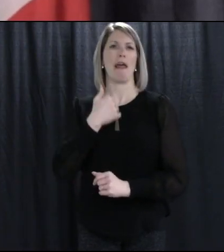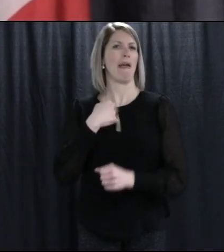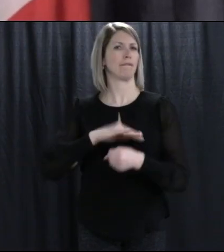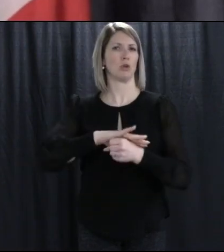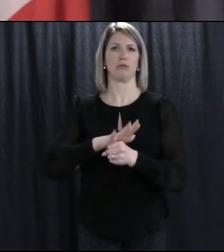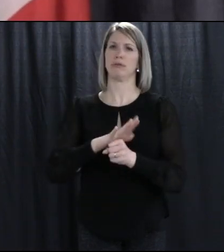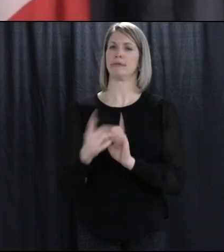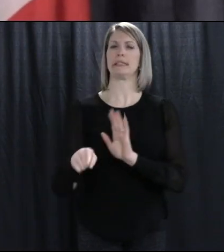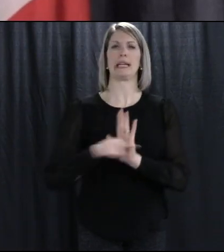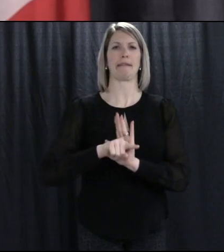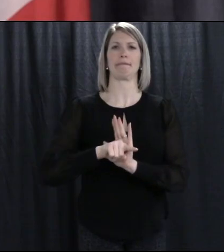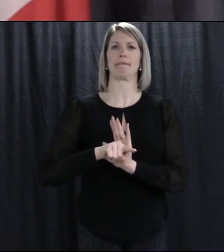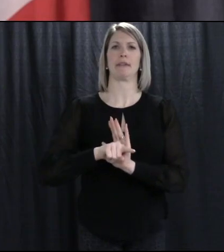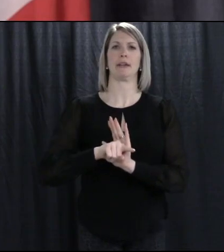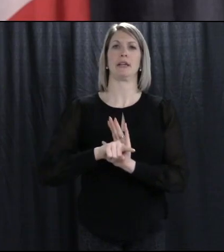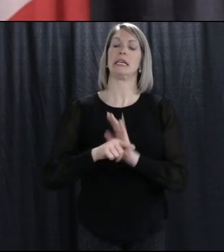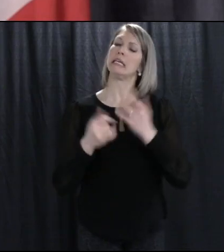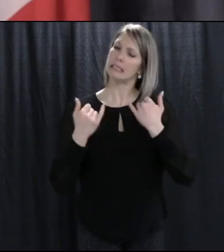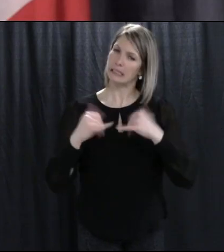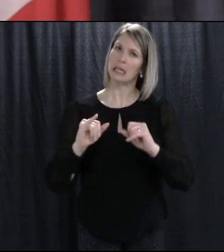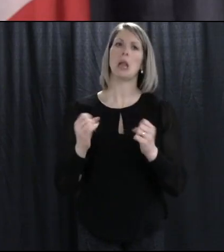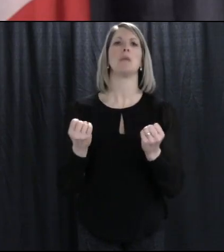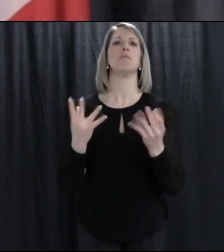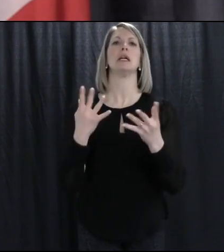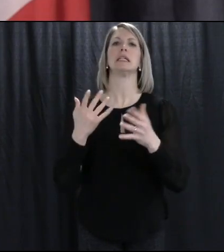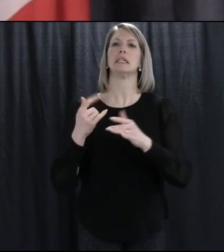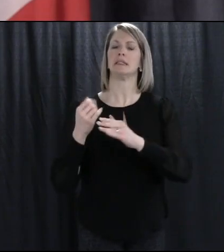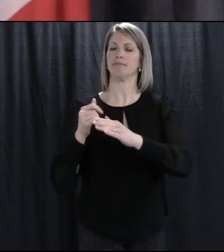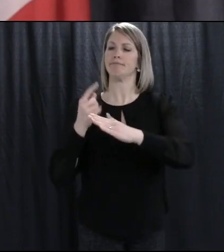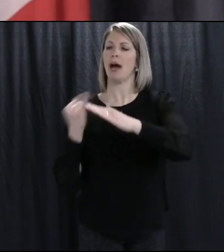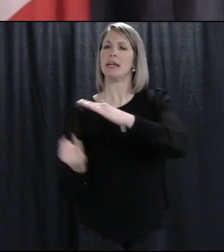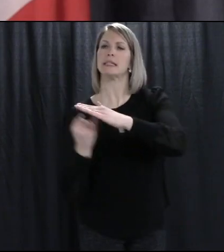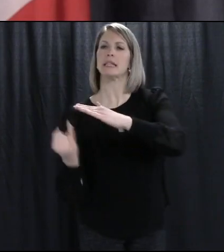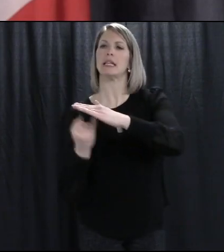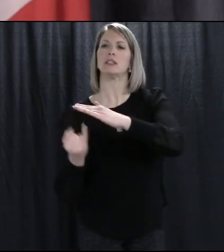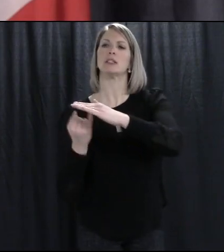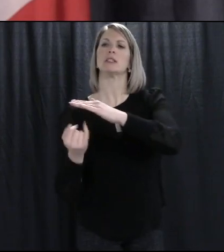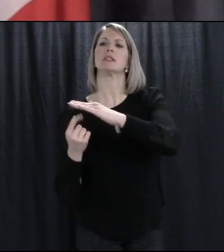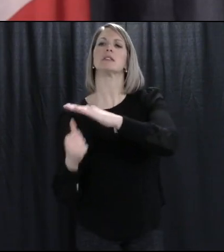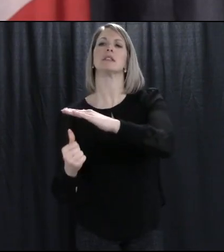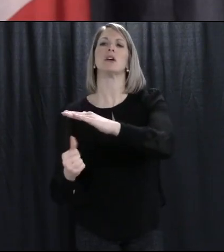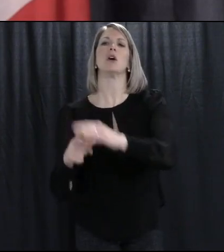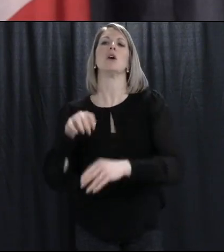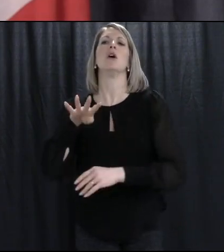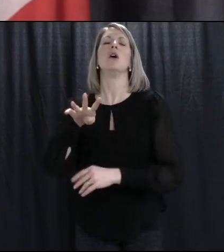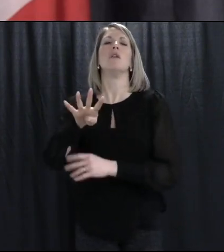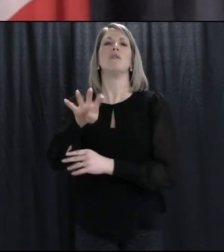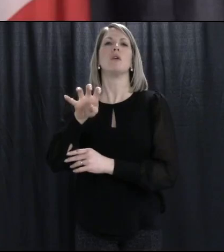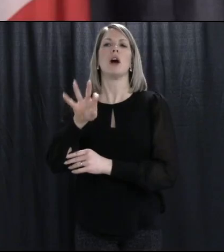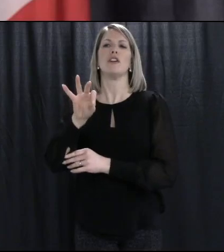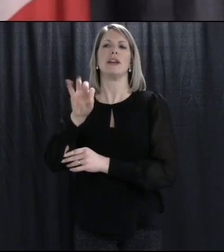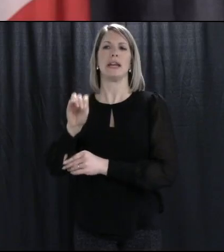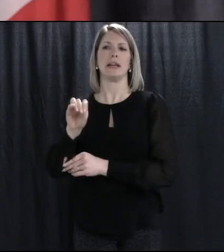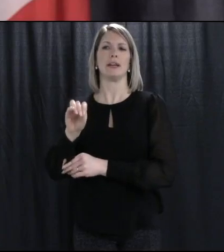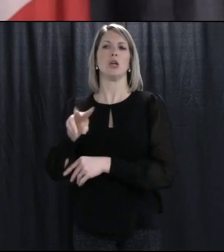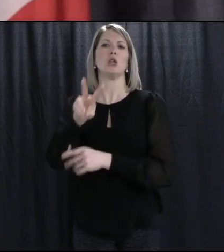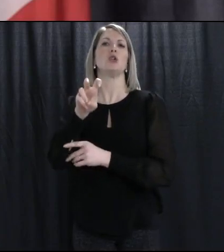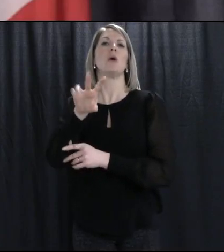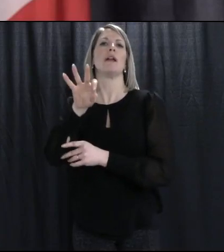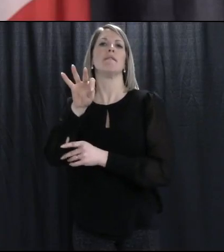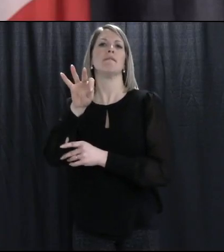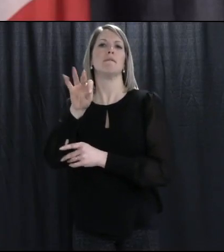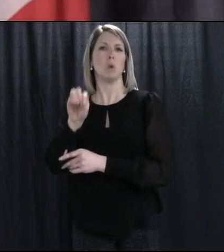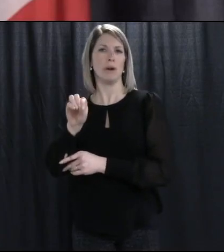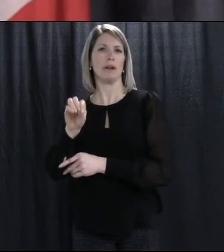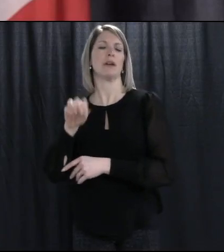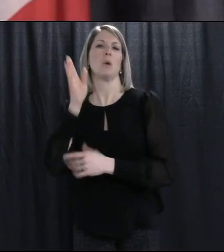248 people in self-isolation and being followed by public health. We've been closely monitoring the COVID-19 situation in our province